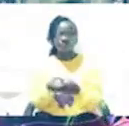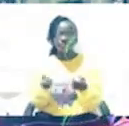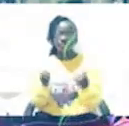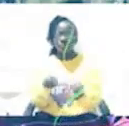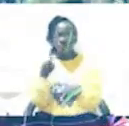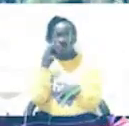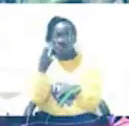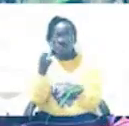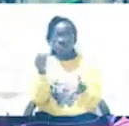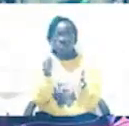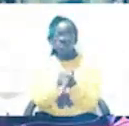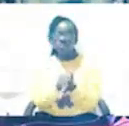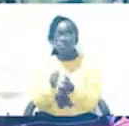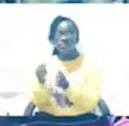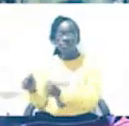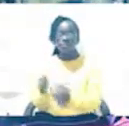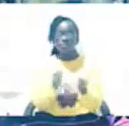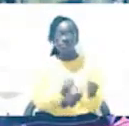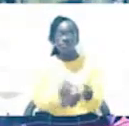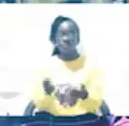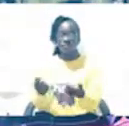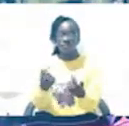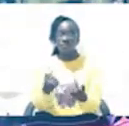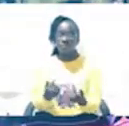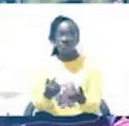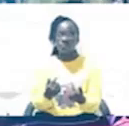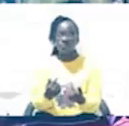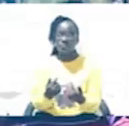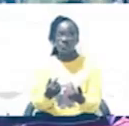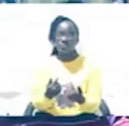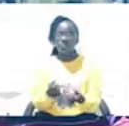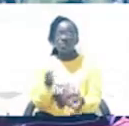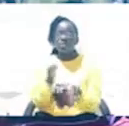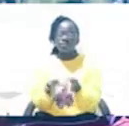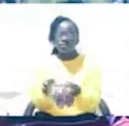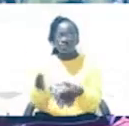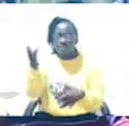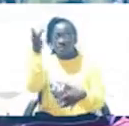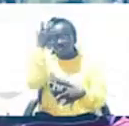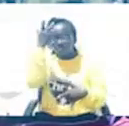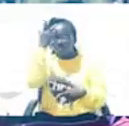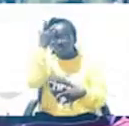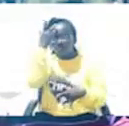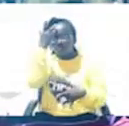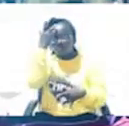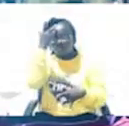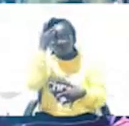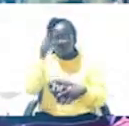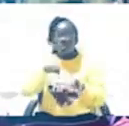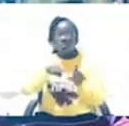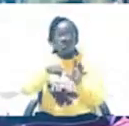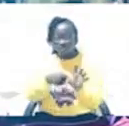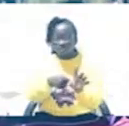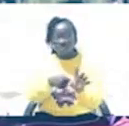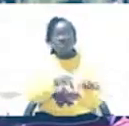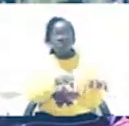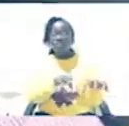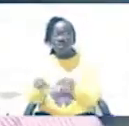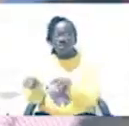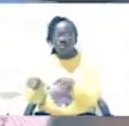that power come, if you are sick, begin to act right because you